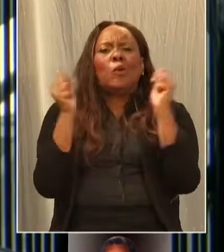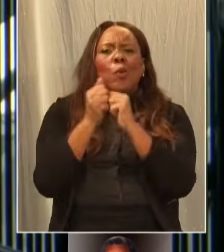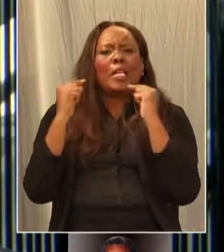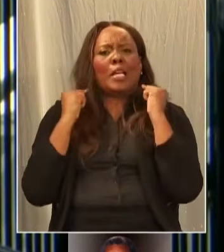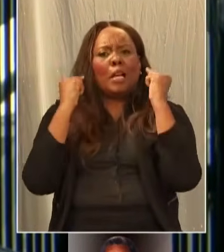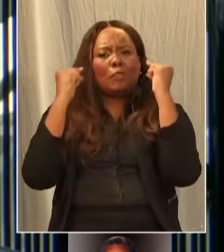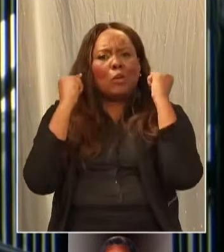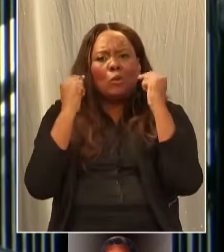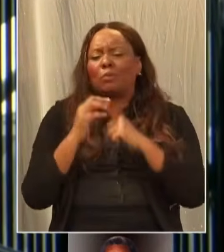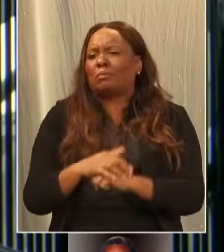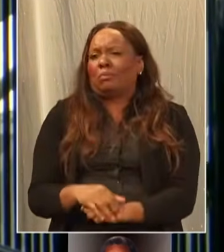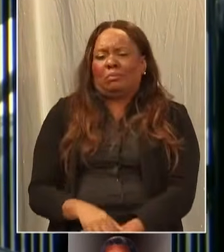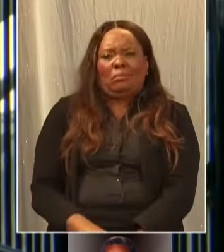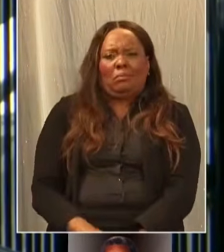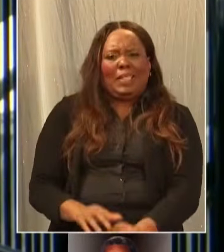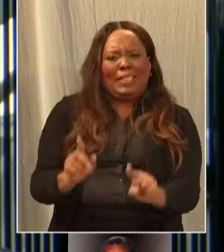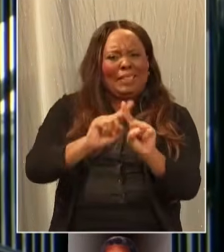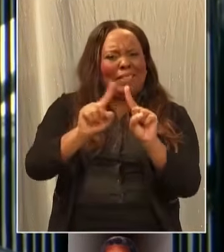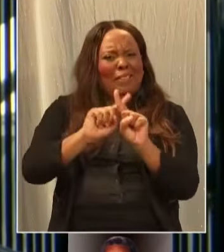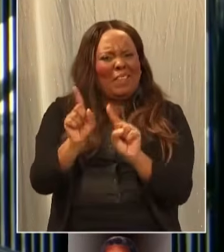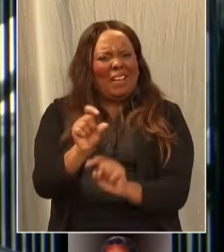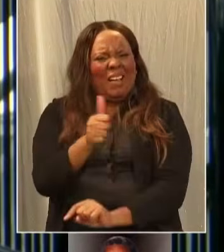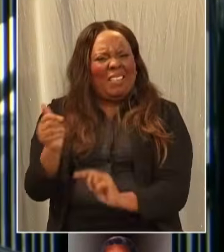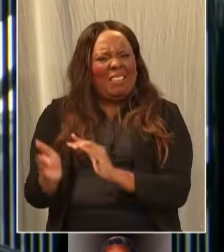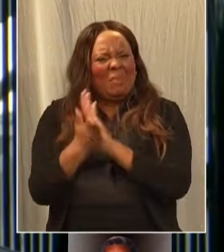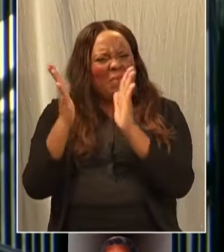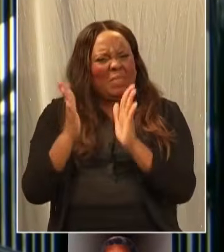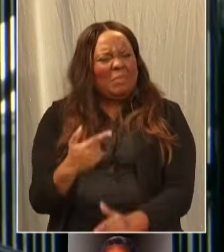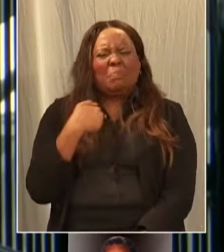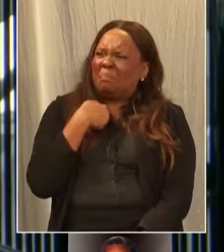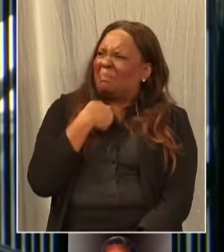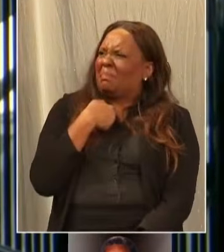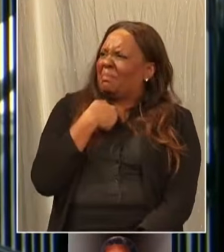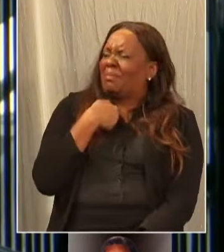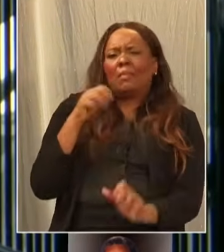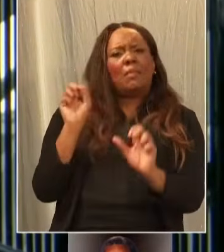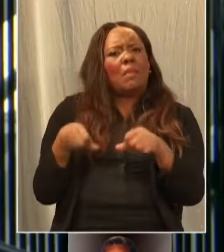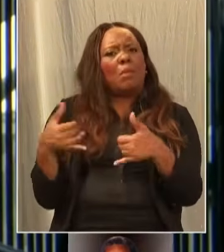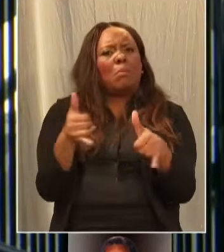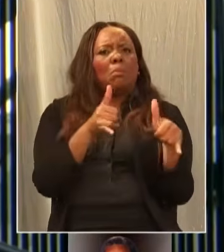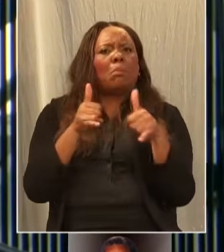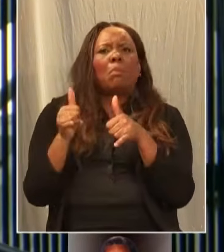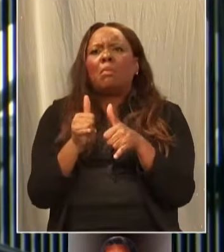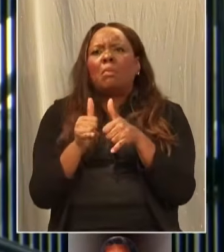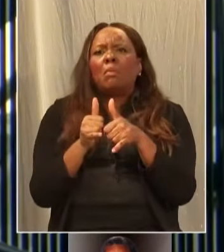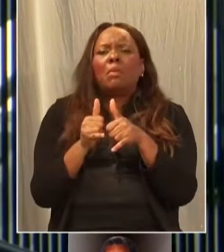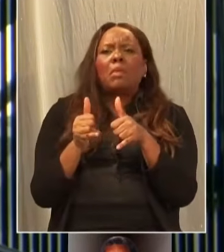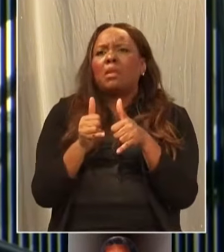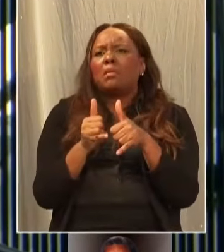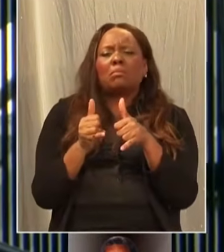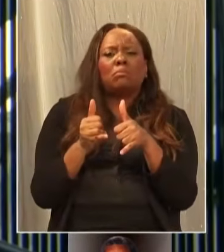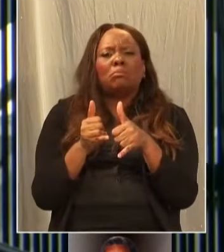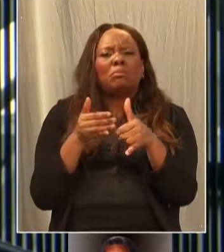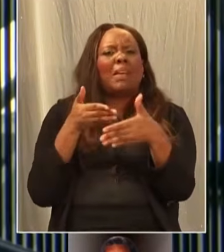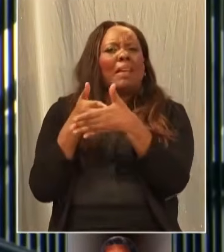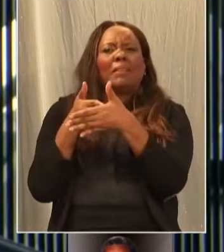perhaps I could compete successfully against the finest cricketers anywhere in the